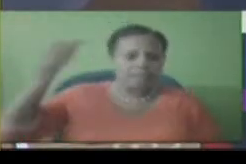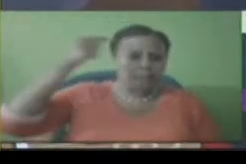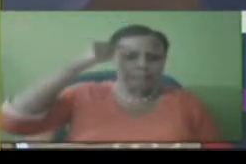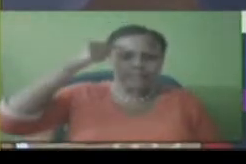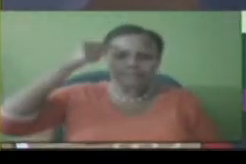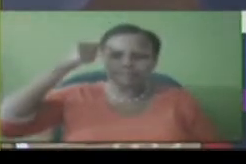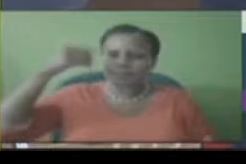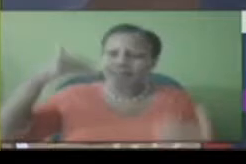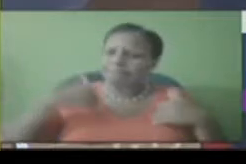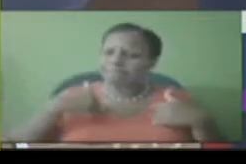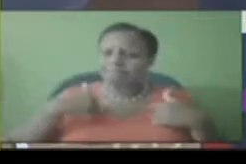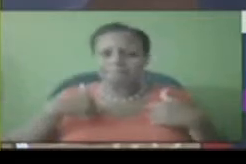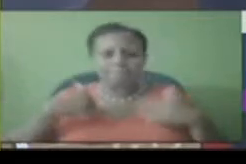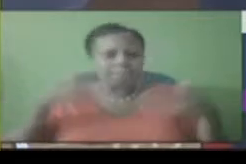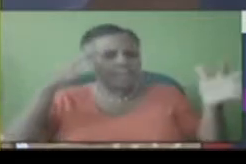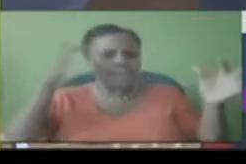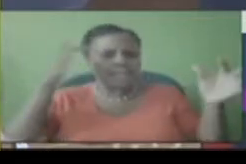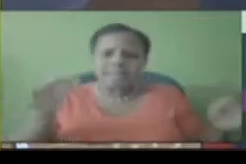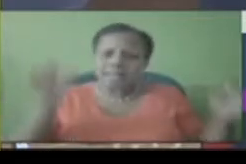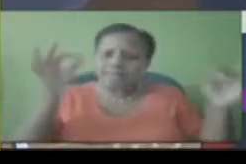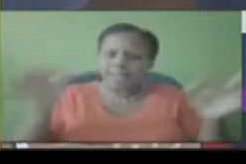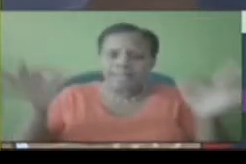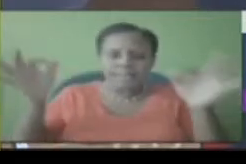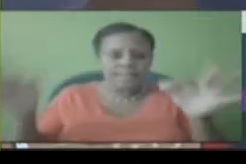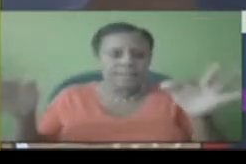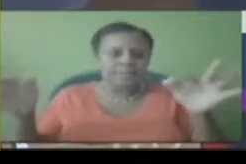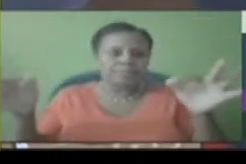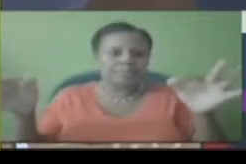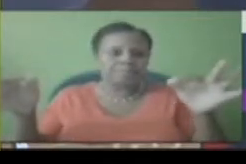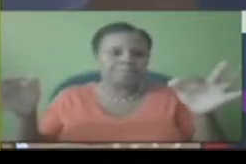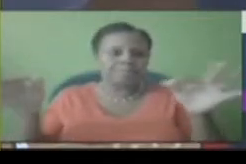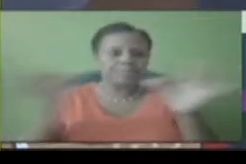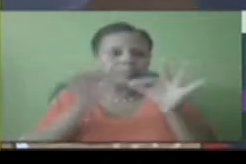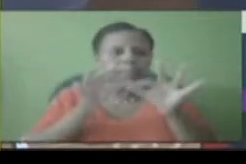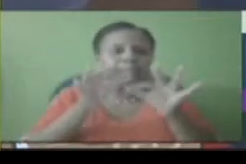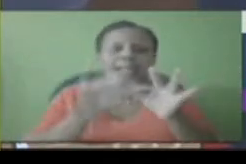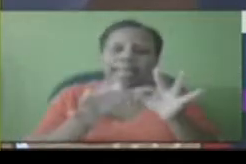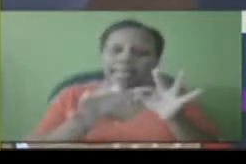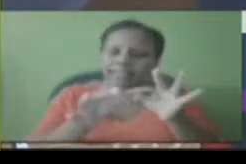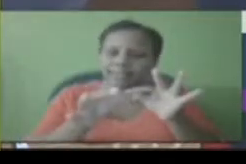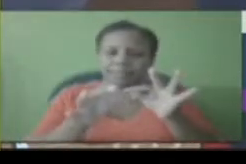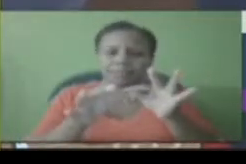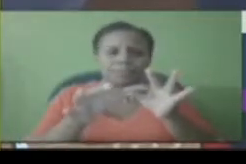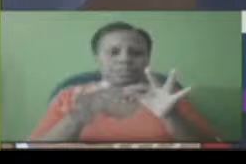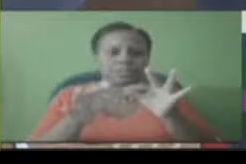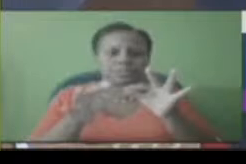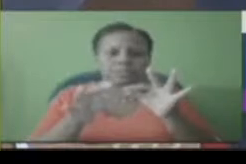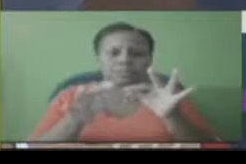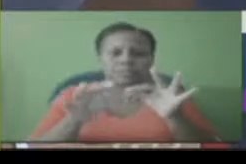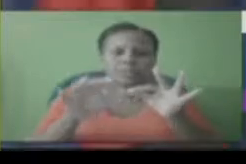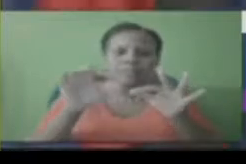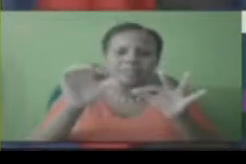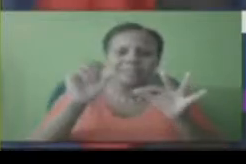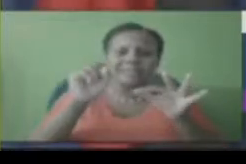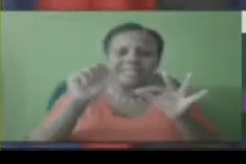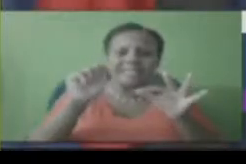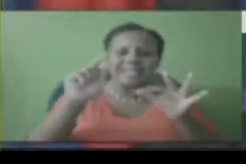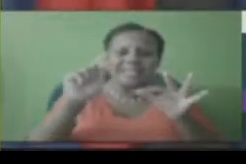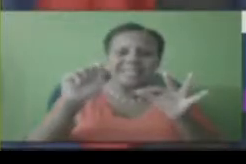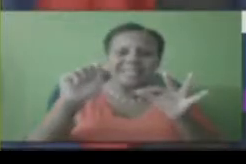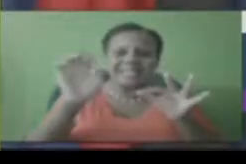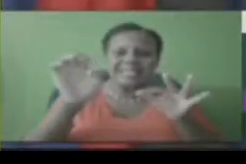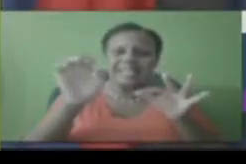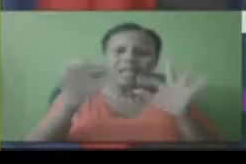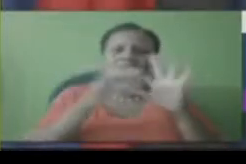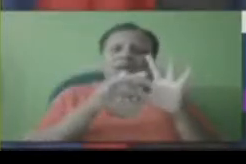measure to extend it by a further 3 months. Is the government looking at that, or do you expect the state of emergency? What I said in the beginning still